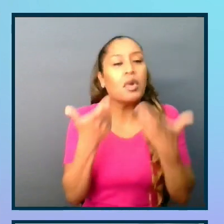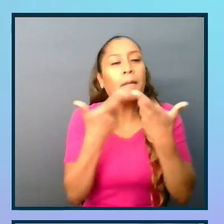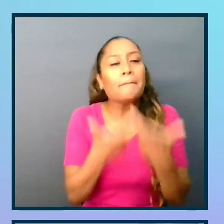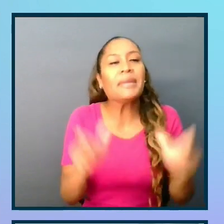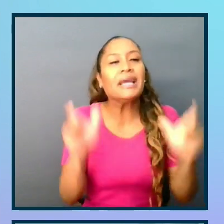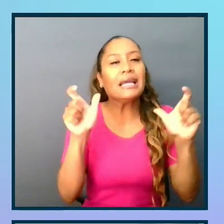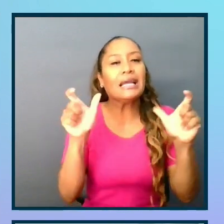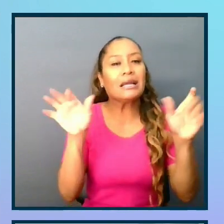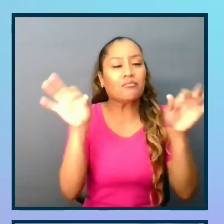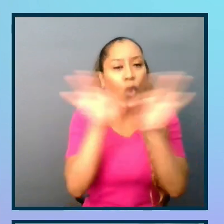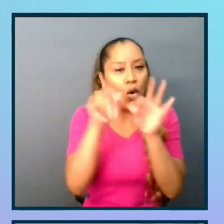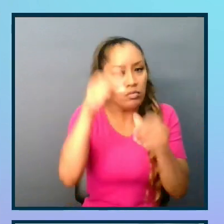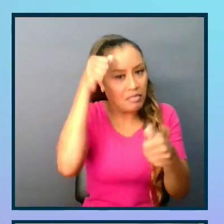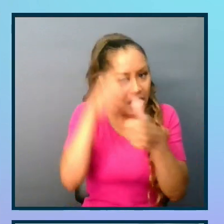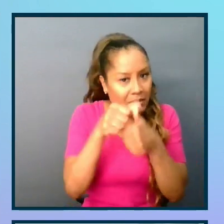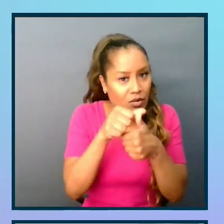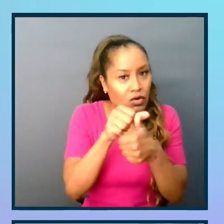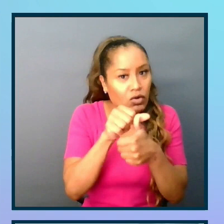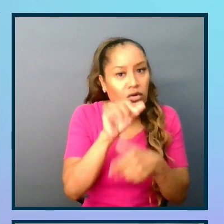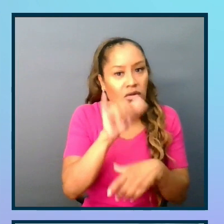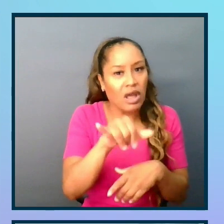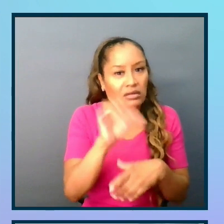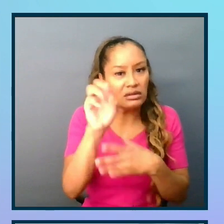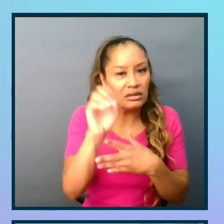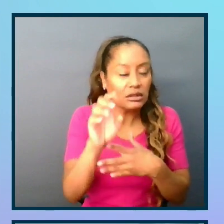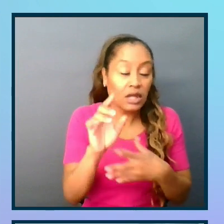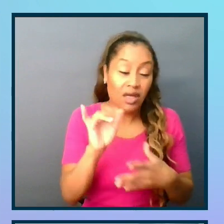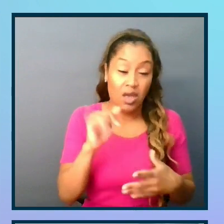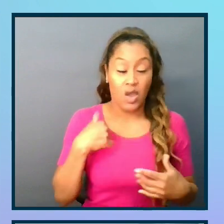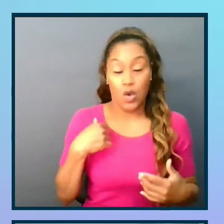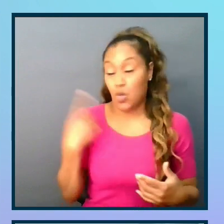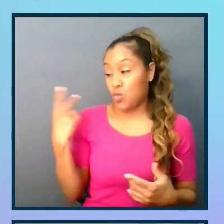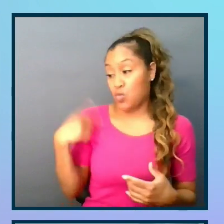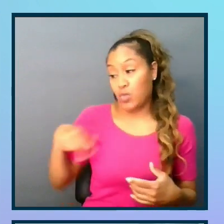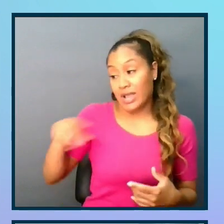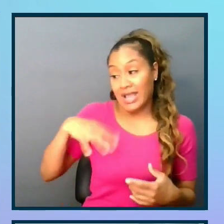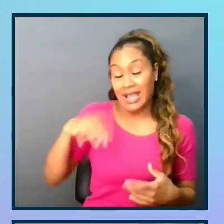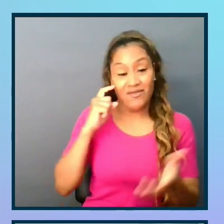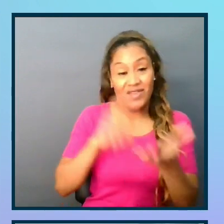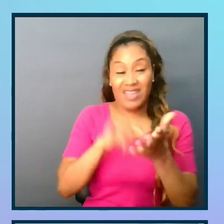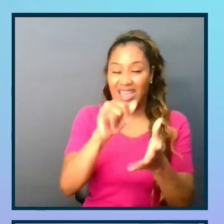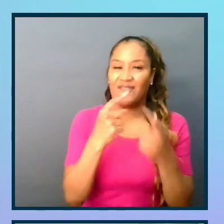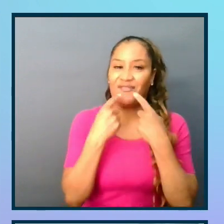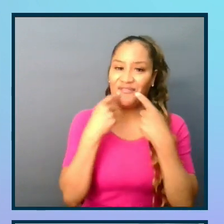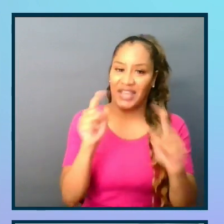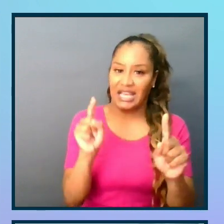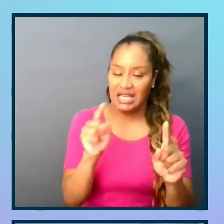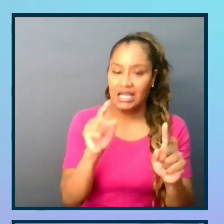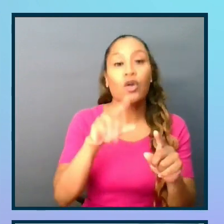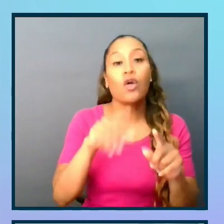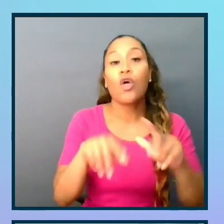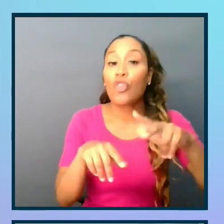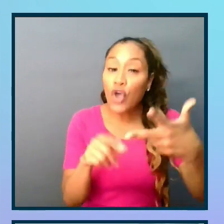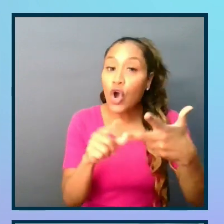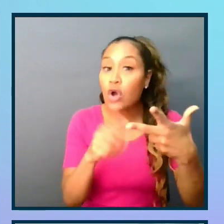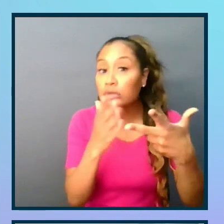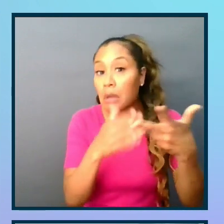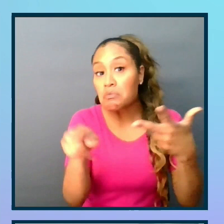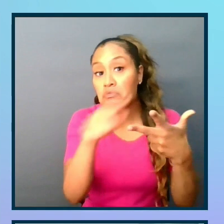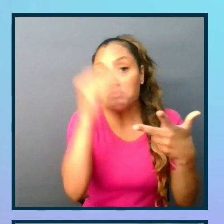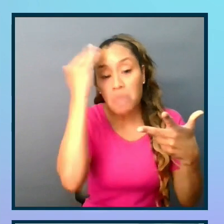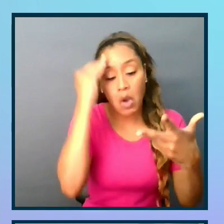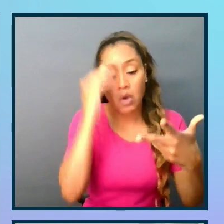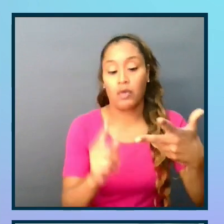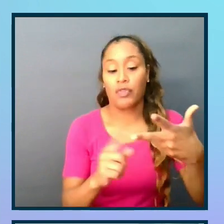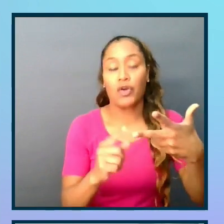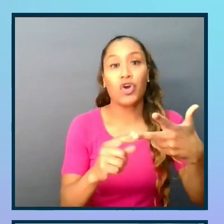takeaways from it. We find these to be really effective. The third one, some of them may be very familiar to you. The third one, where we